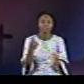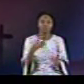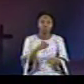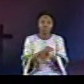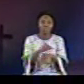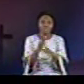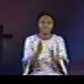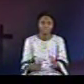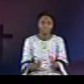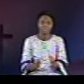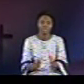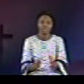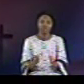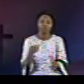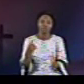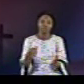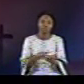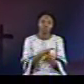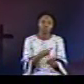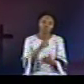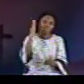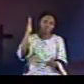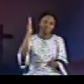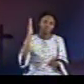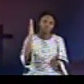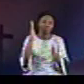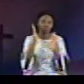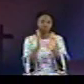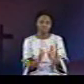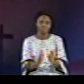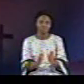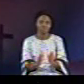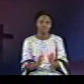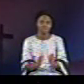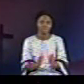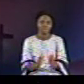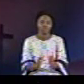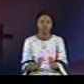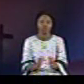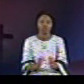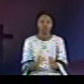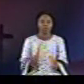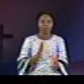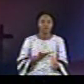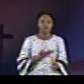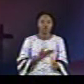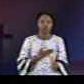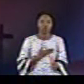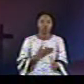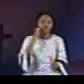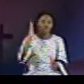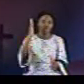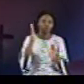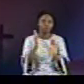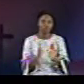workers, professionals, our pastor will be here waiting for you to give you